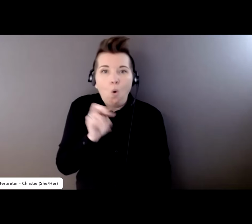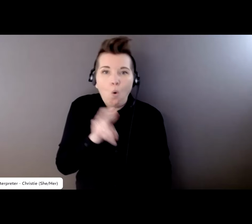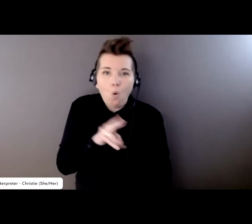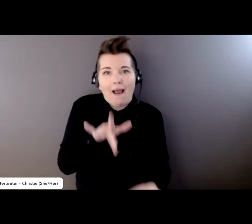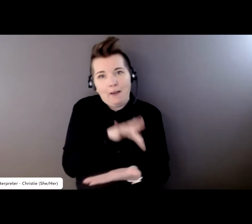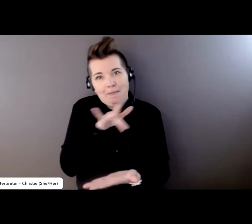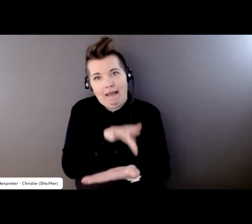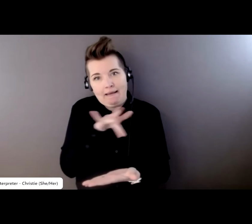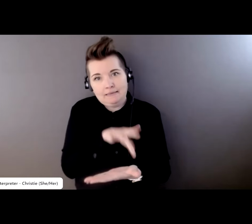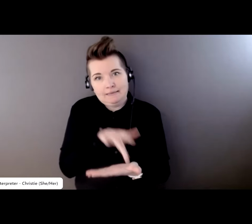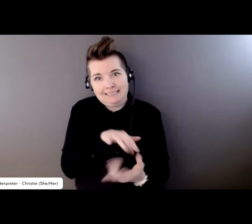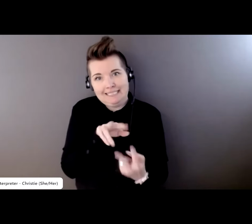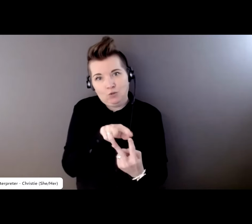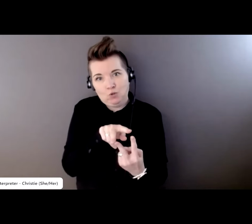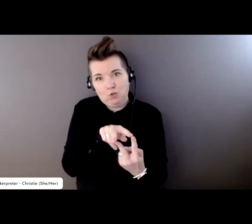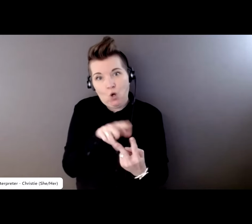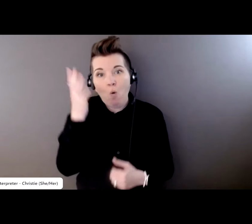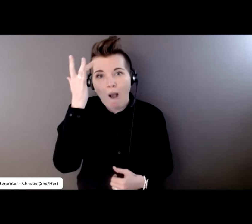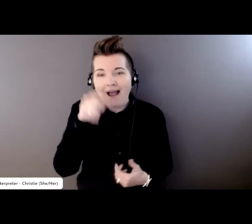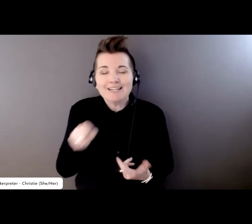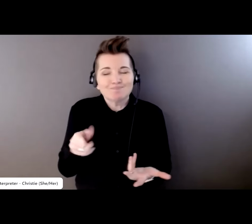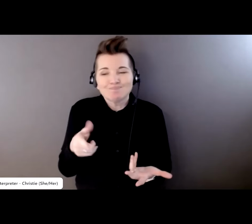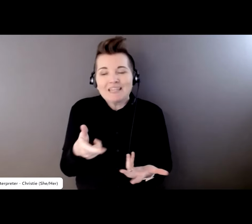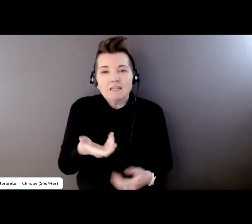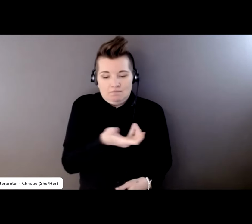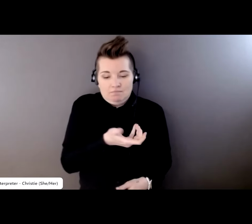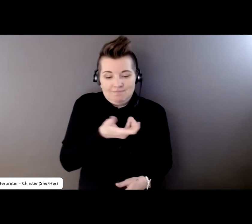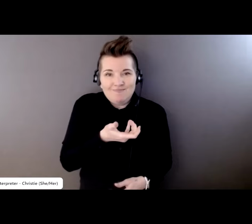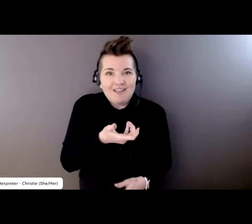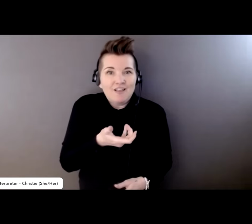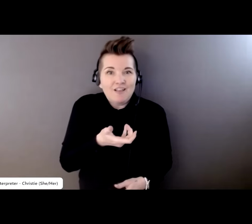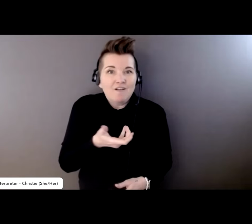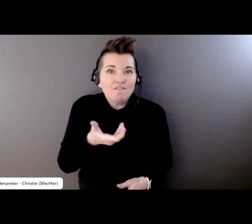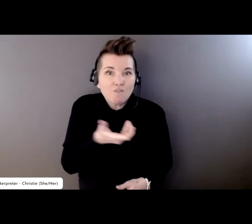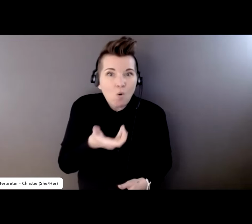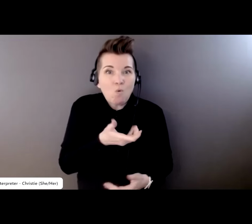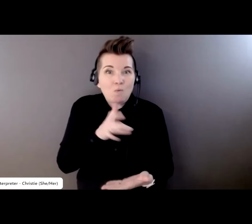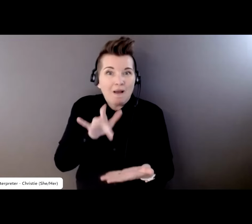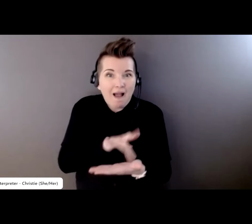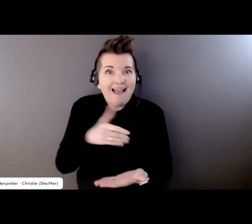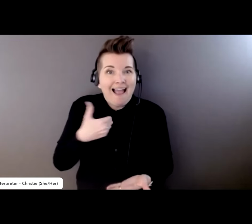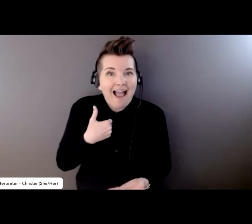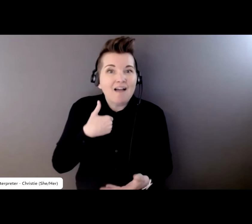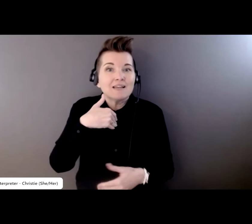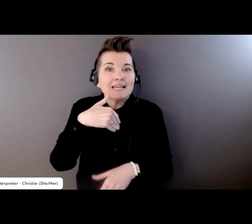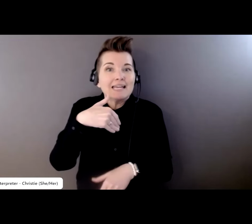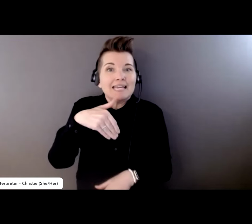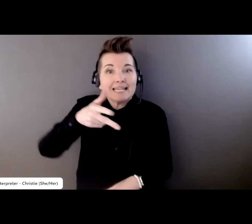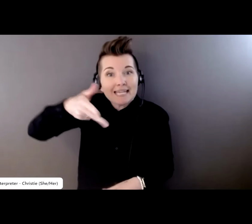the camera and the secure connection of the device in a way that you can't duplicate on a laptop.